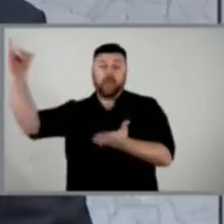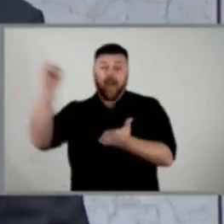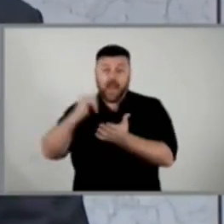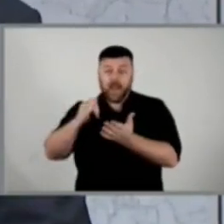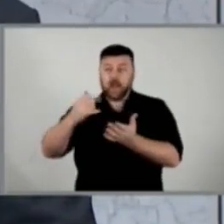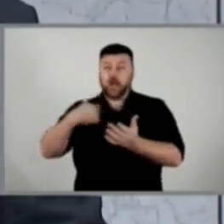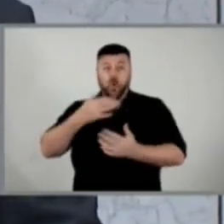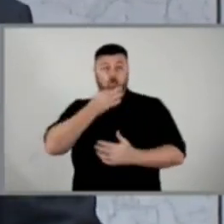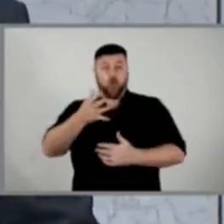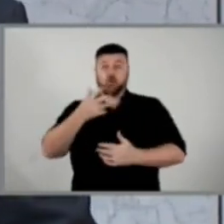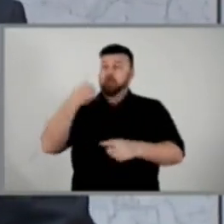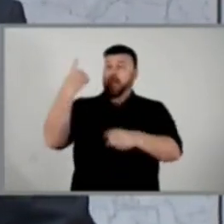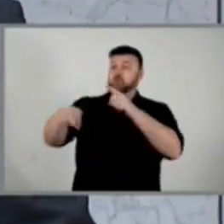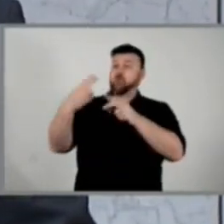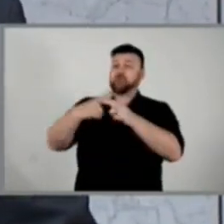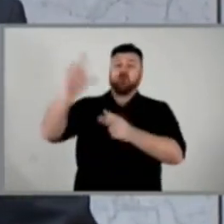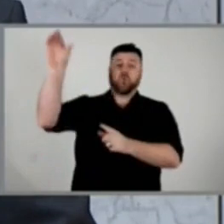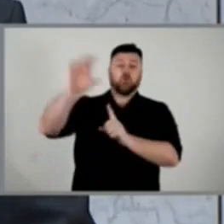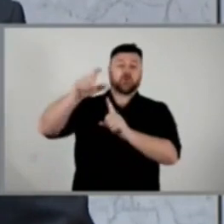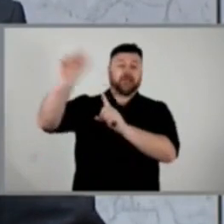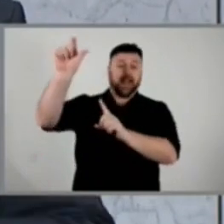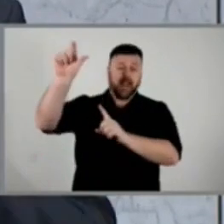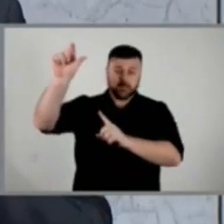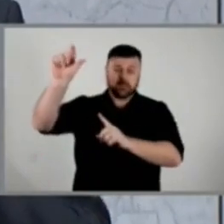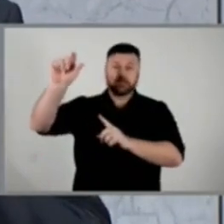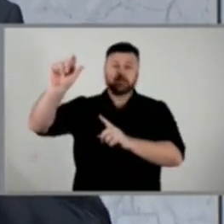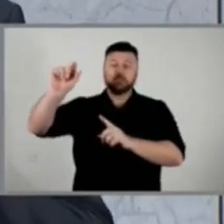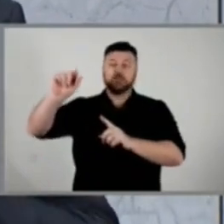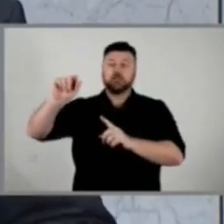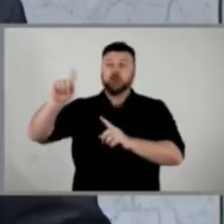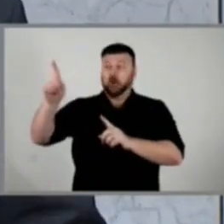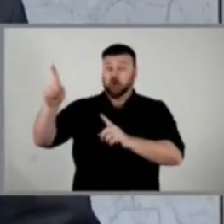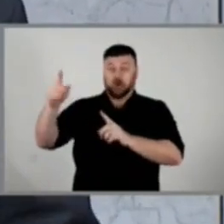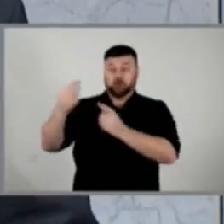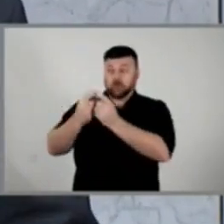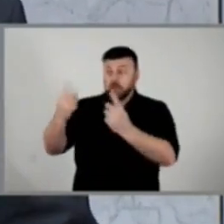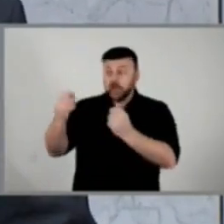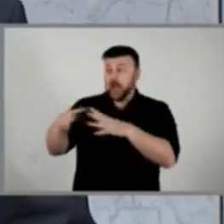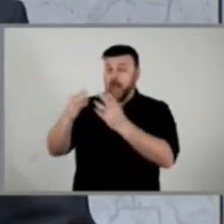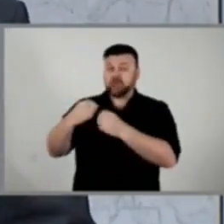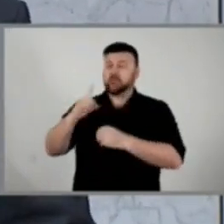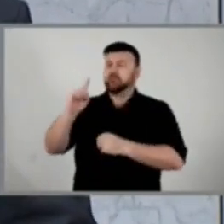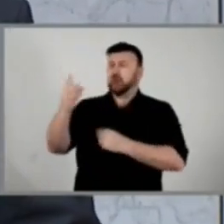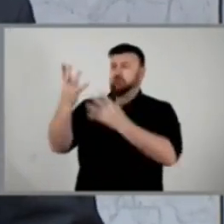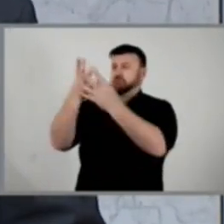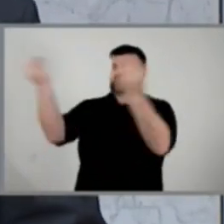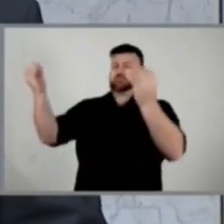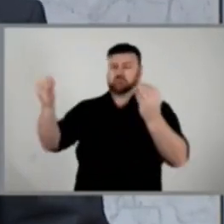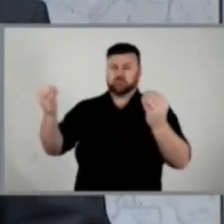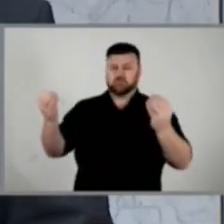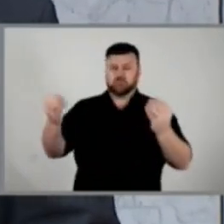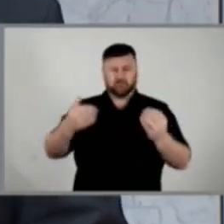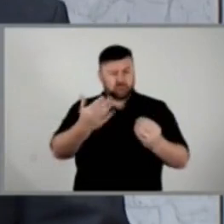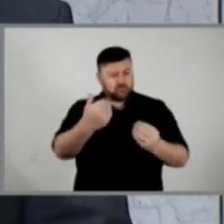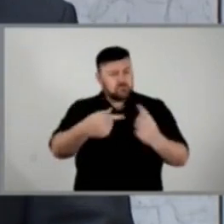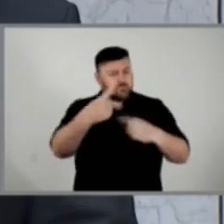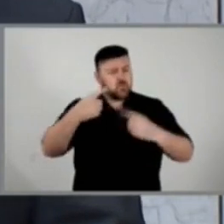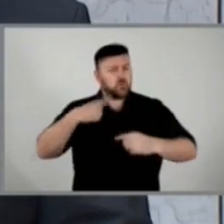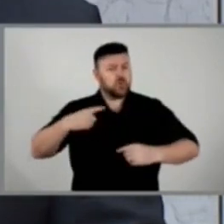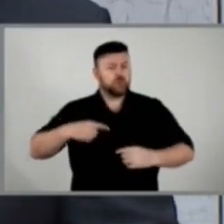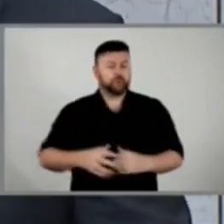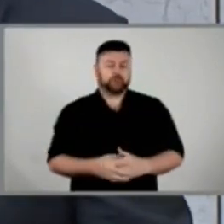Cairns. They bought tickets, and late yesterday they were told that had been cancelled. Can you update us on that charter flight, please? Well, that